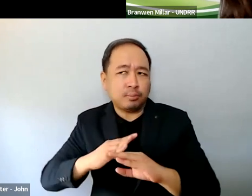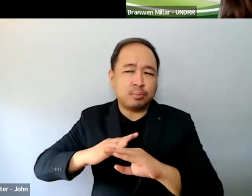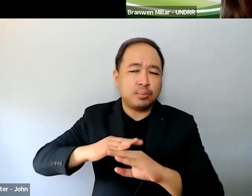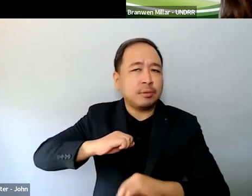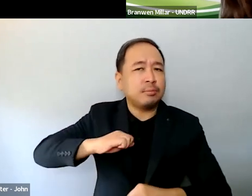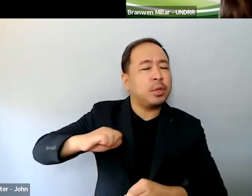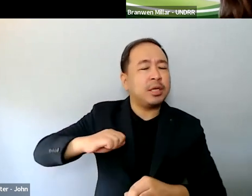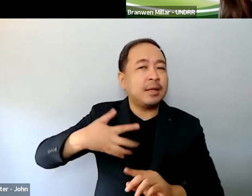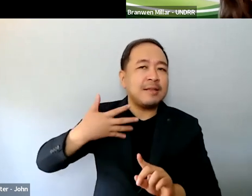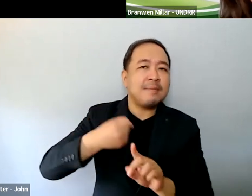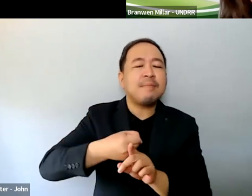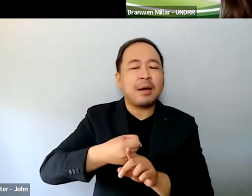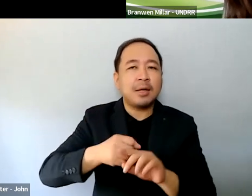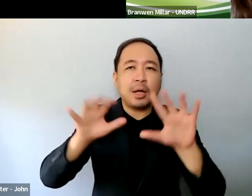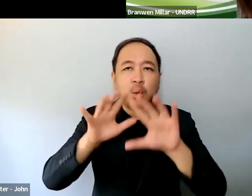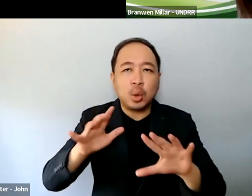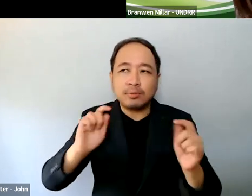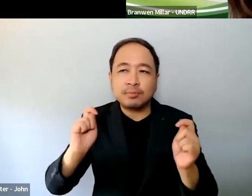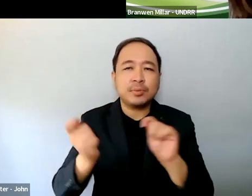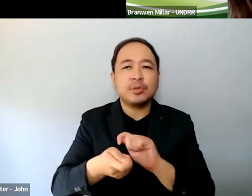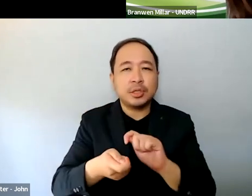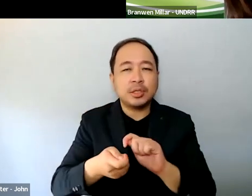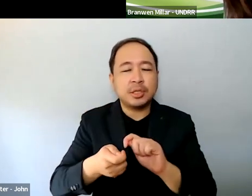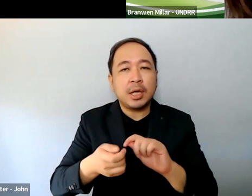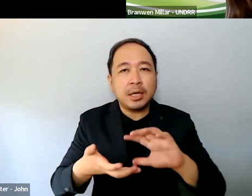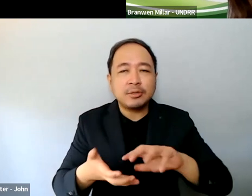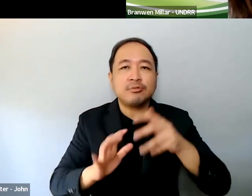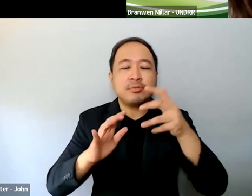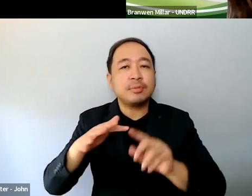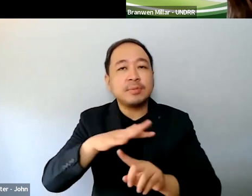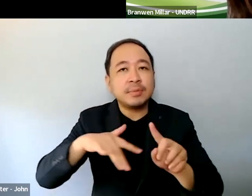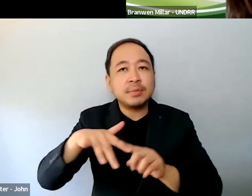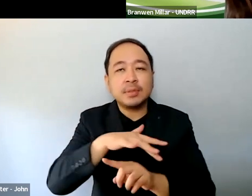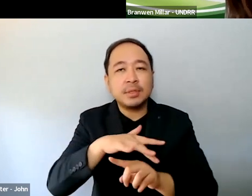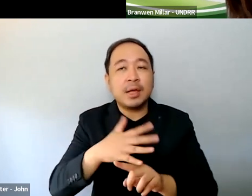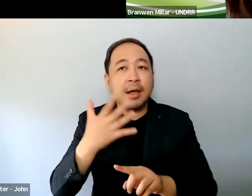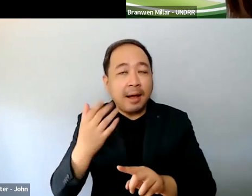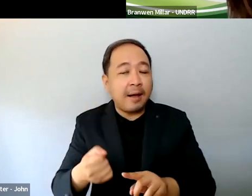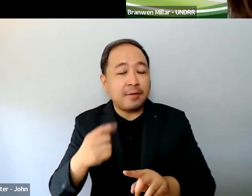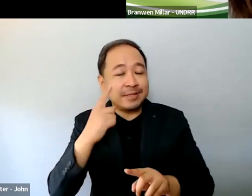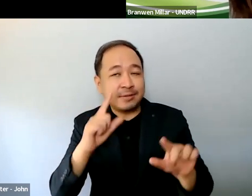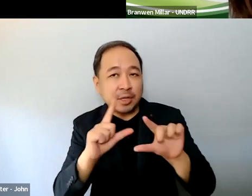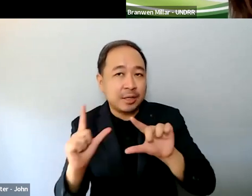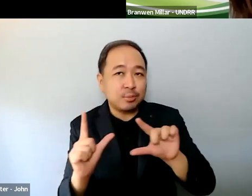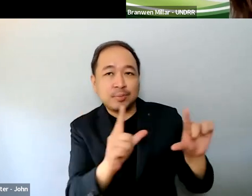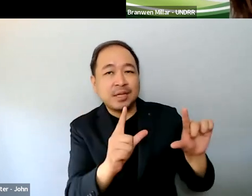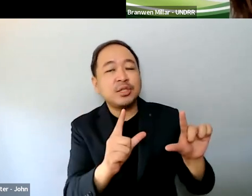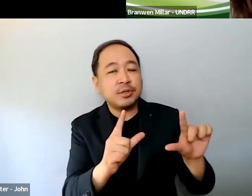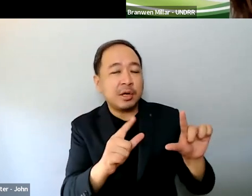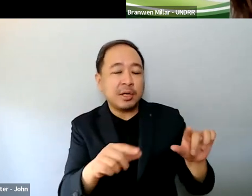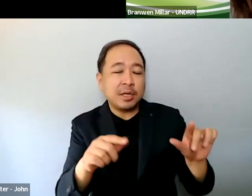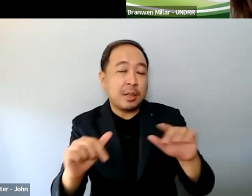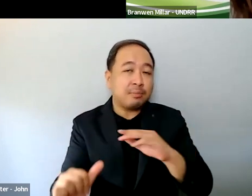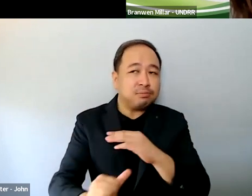great personal risk, facing criminalization, silencing threats, stigmatization, violence, and